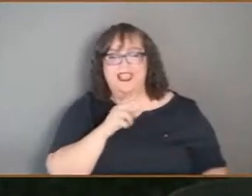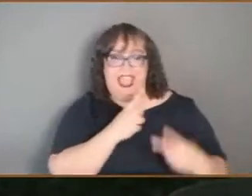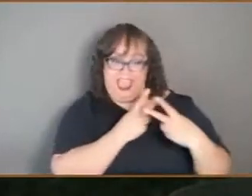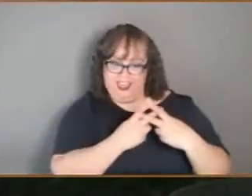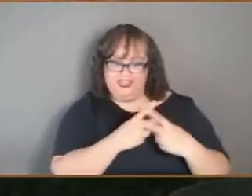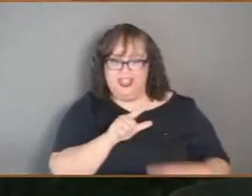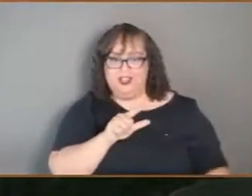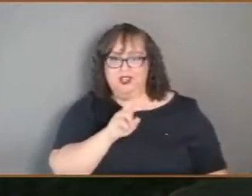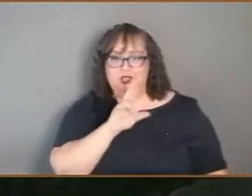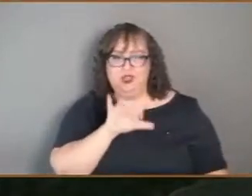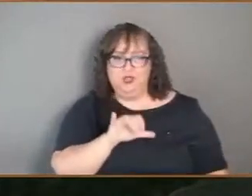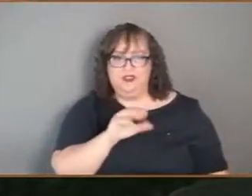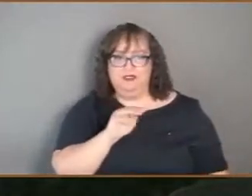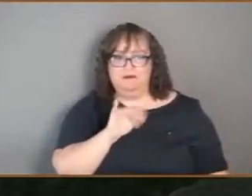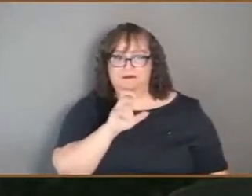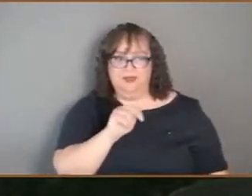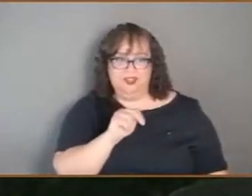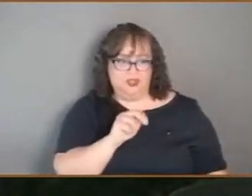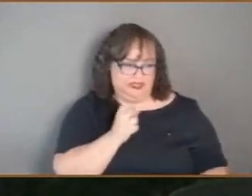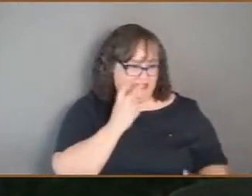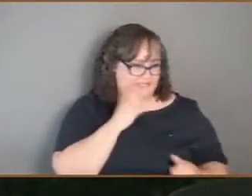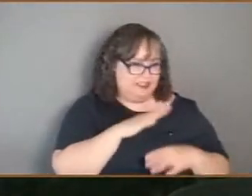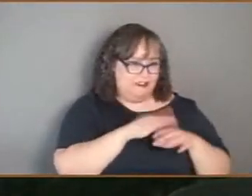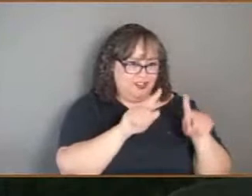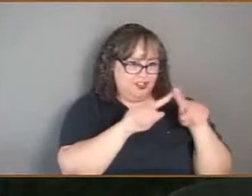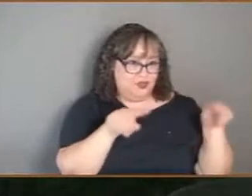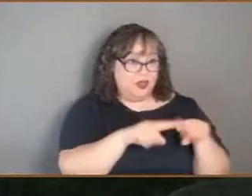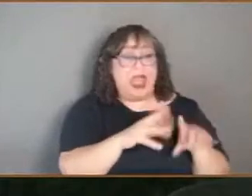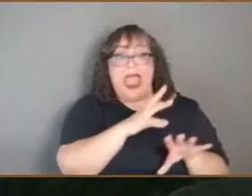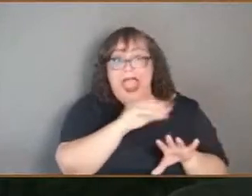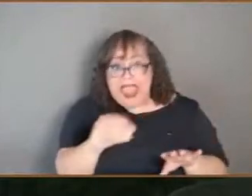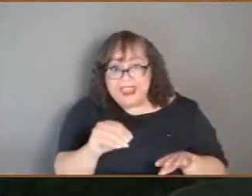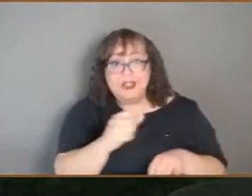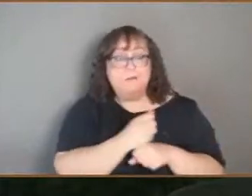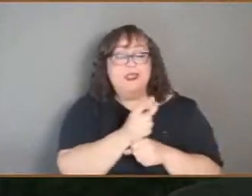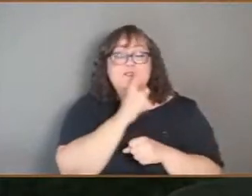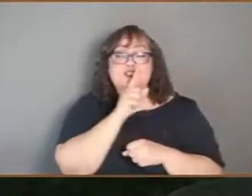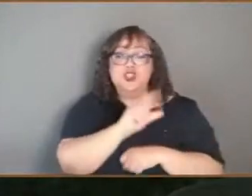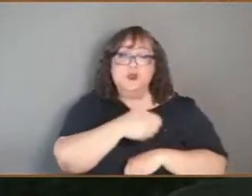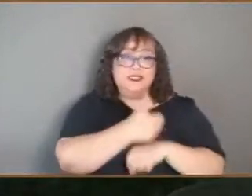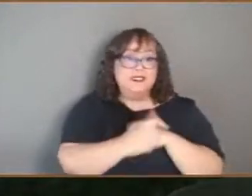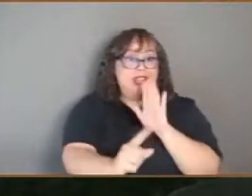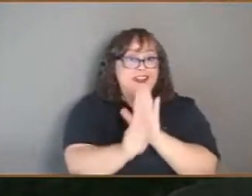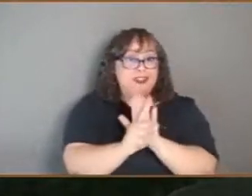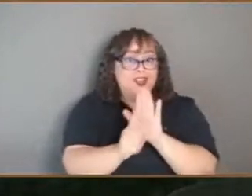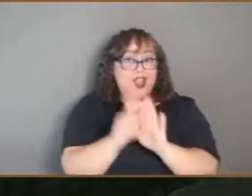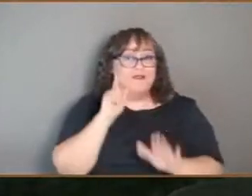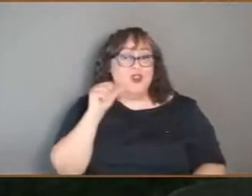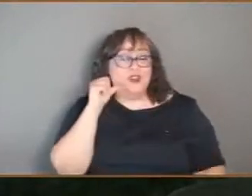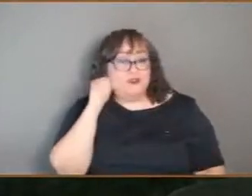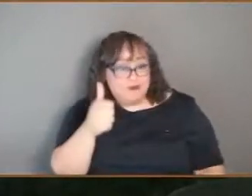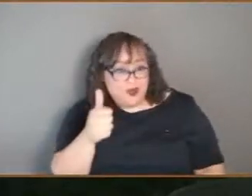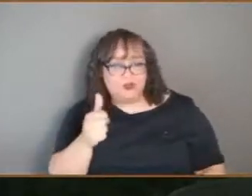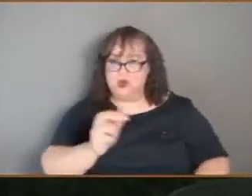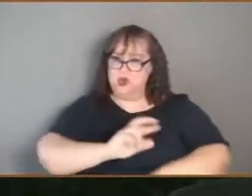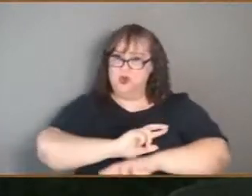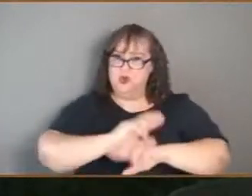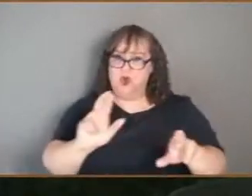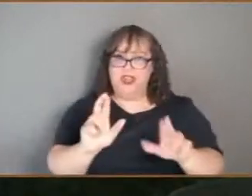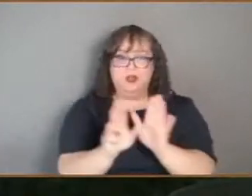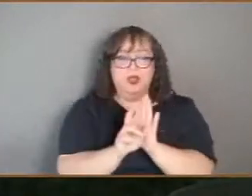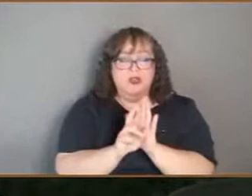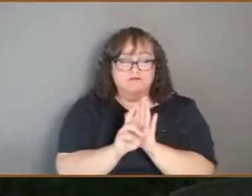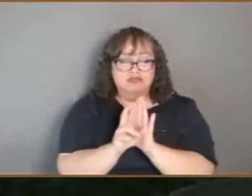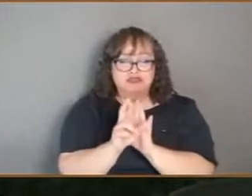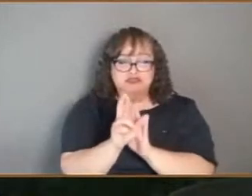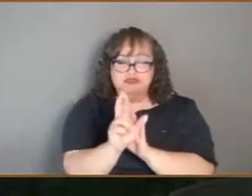then I want you to take out your phones. You got to set your alarm clocks for the launch tomorrow. Lucy is set to lift off from Cape Canaveral Space Force Station no